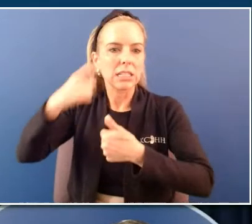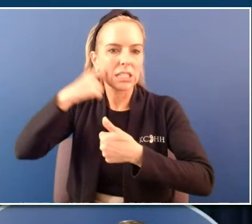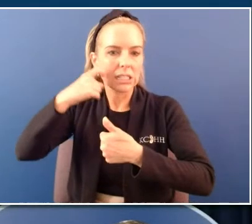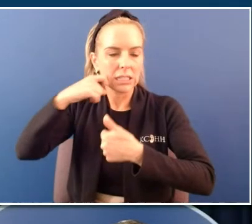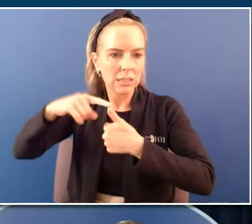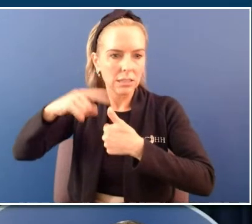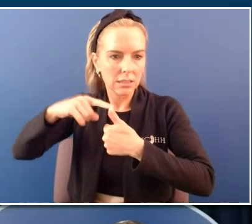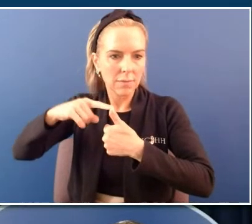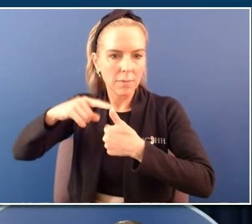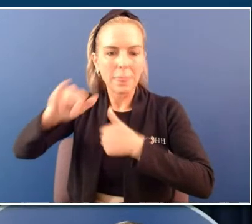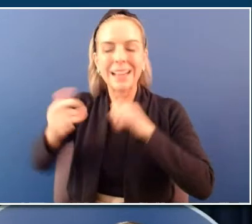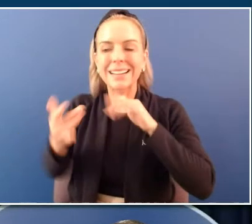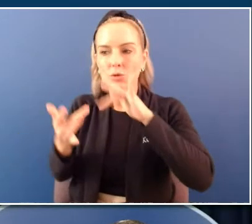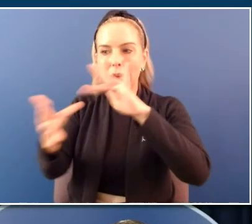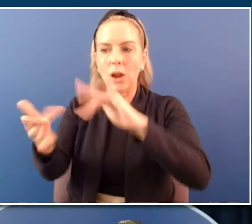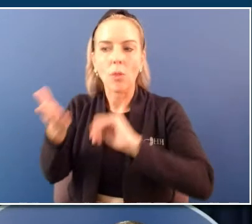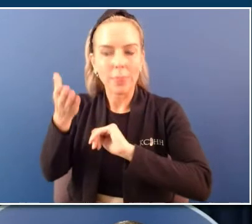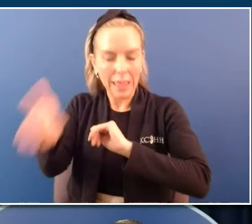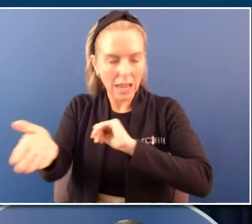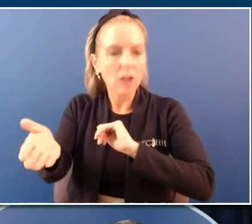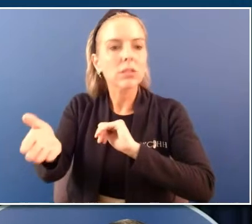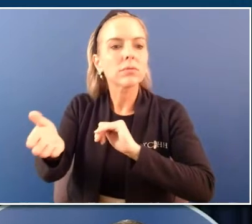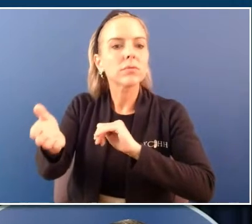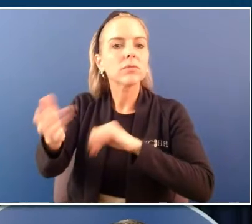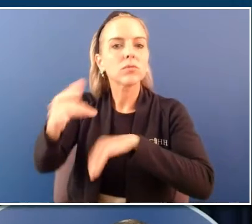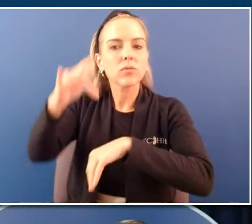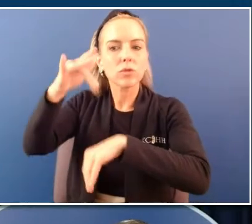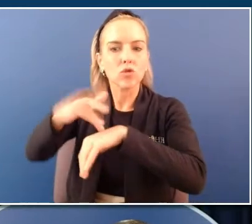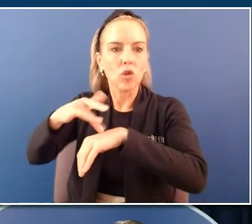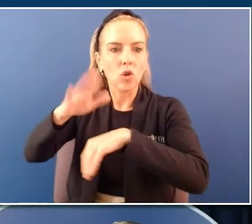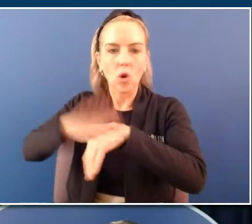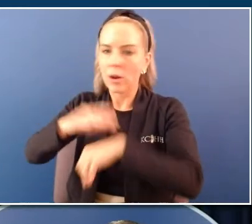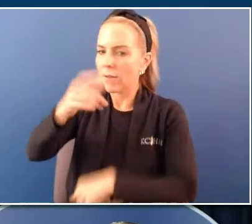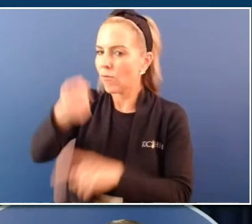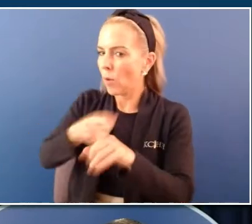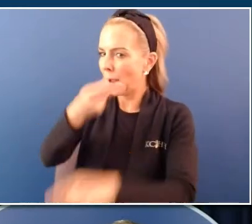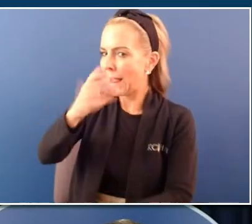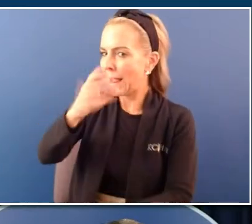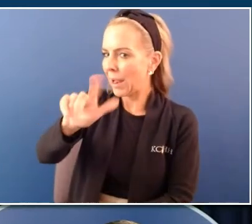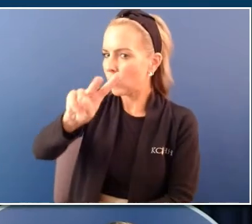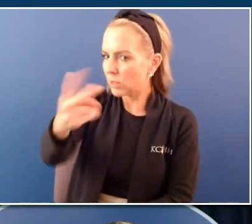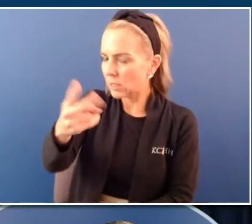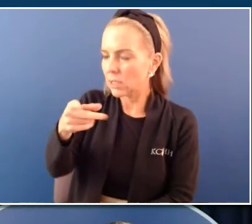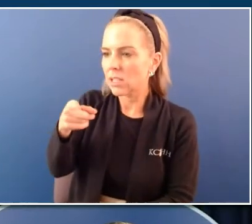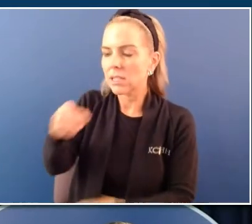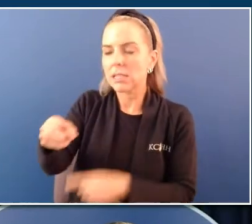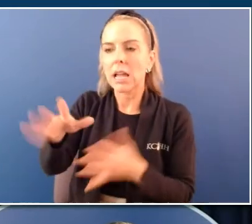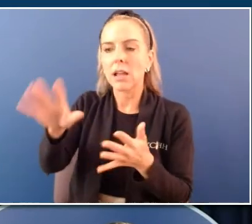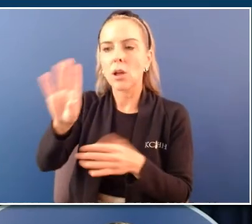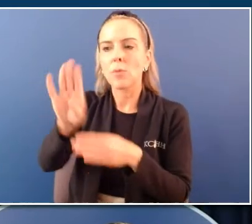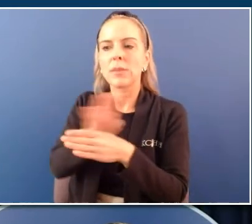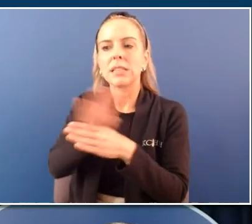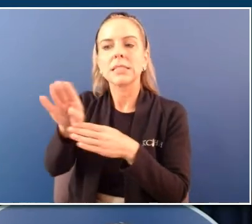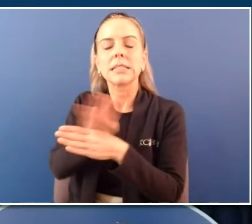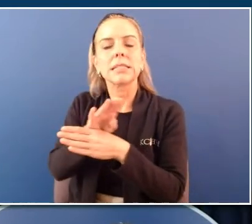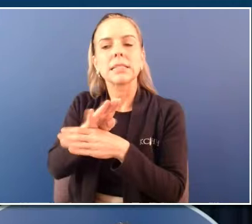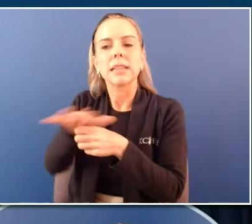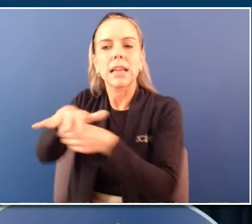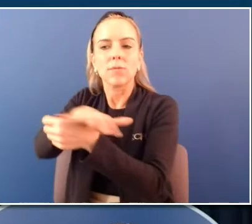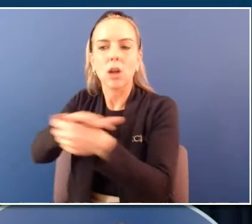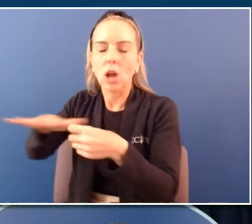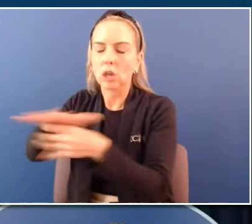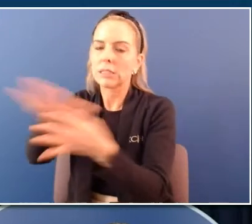the tornado there that touched down during those April 2nd storms went through a business/industrial park, damaging a lot